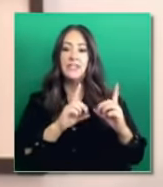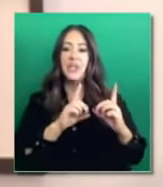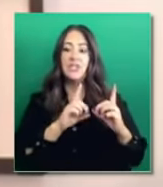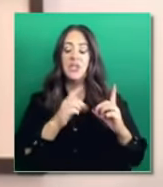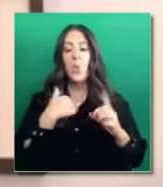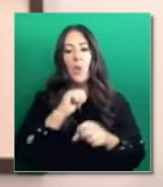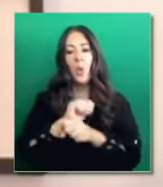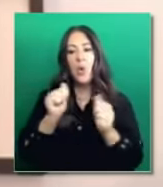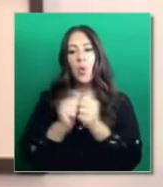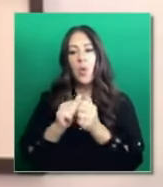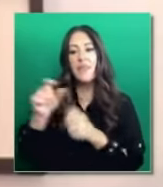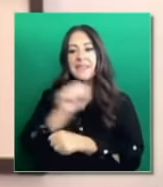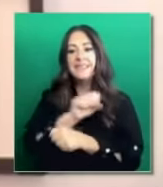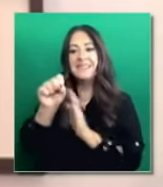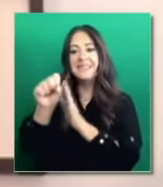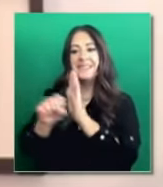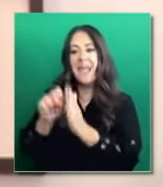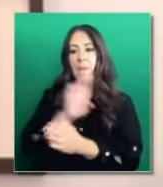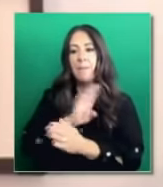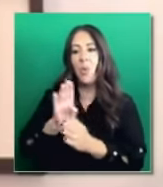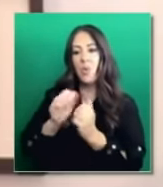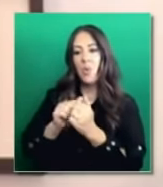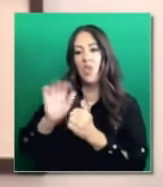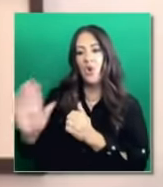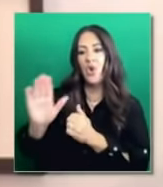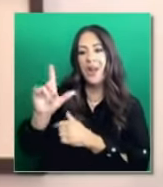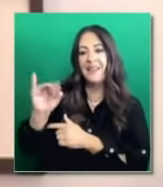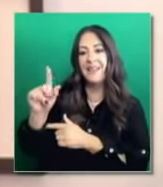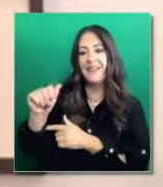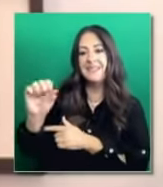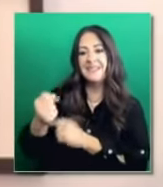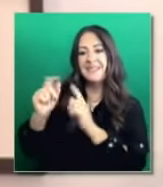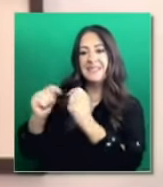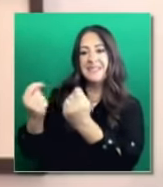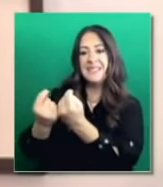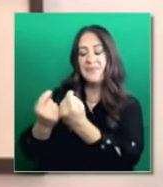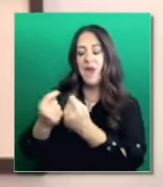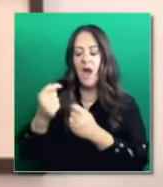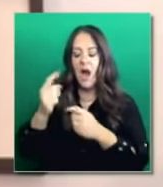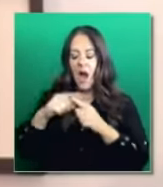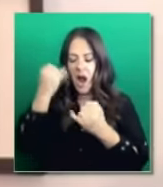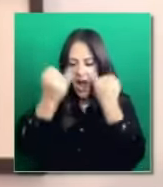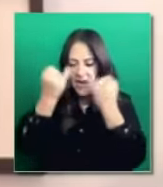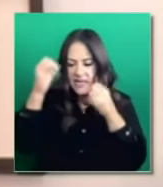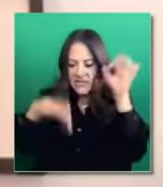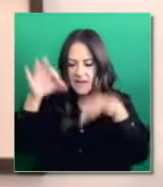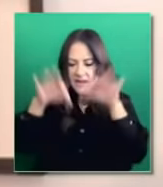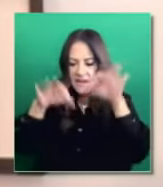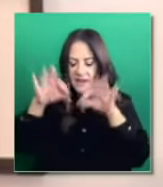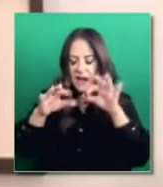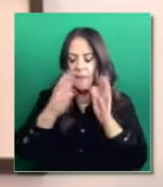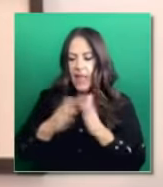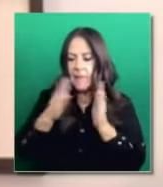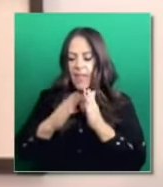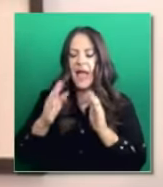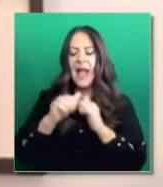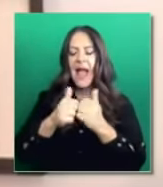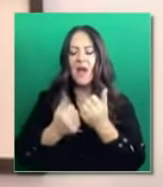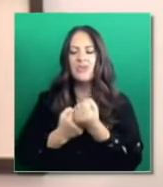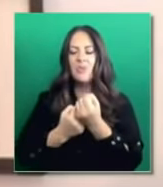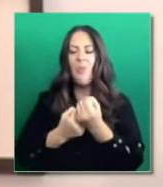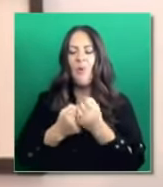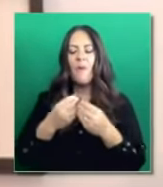the State Board of Education and President Darling Hammond's team and others on strategies to accelerate learning and to offset learning gaps. But